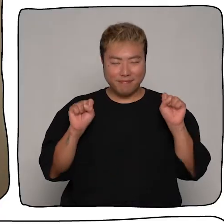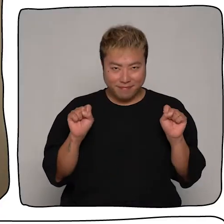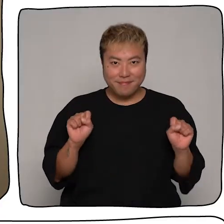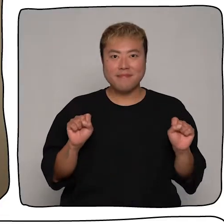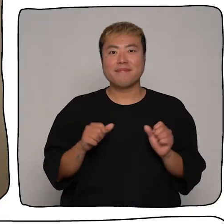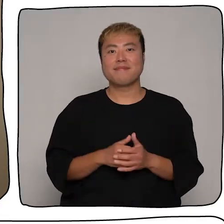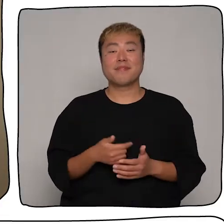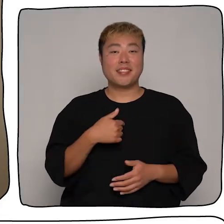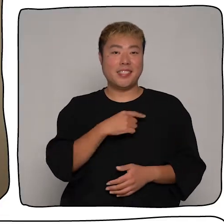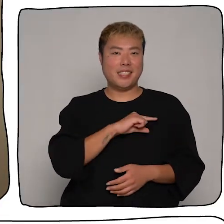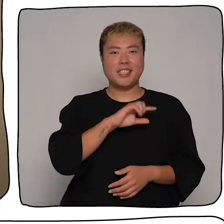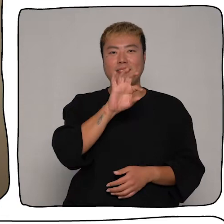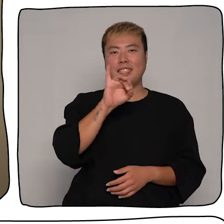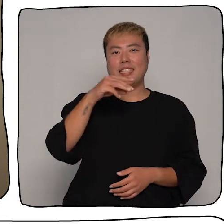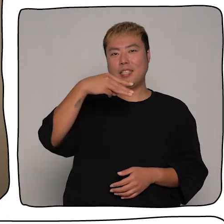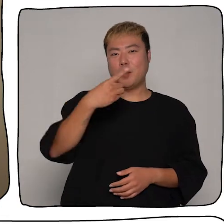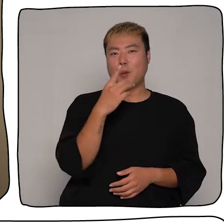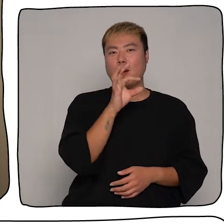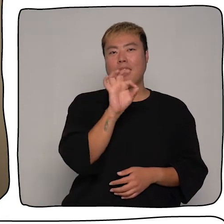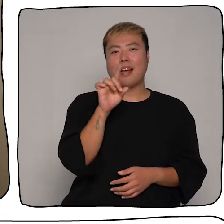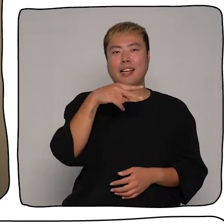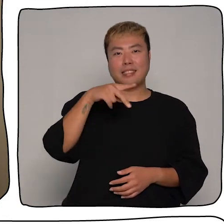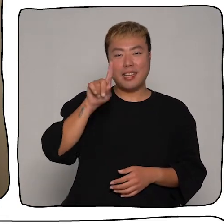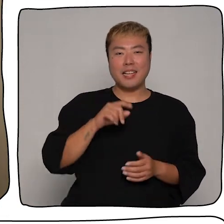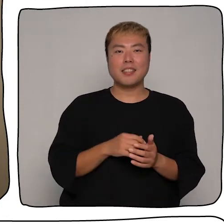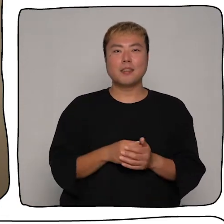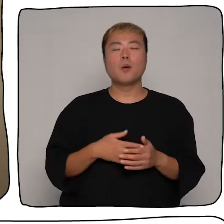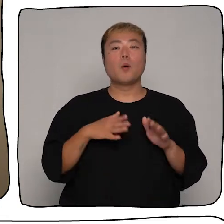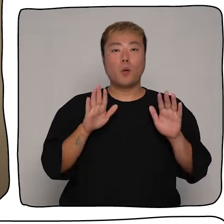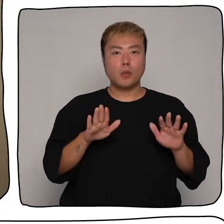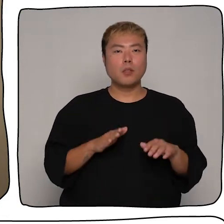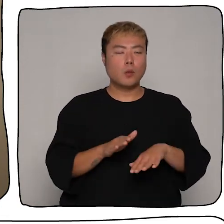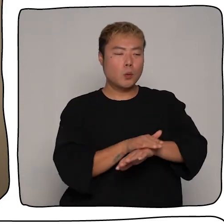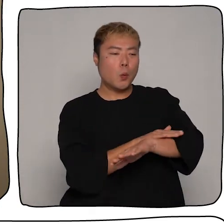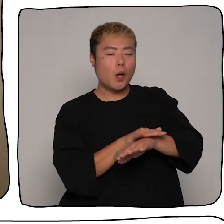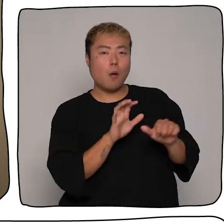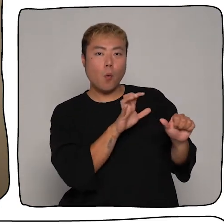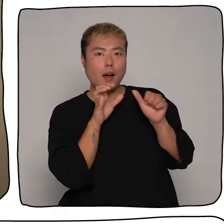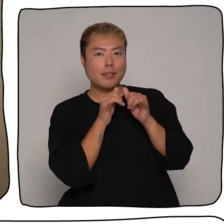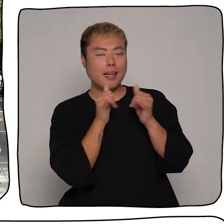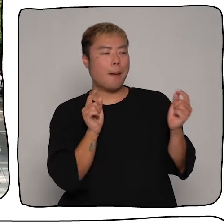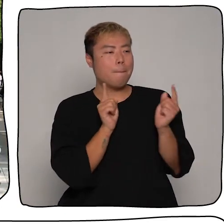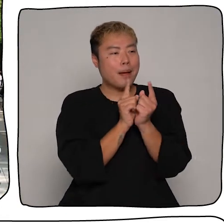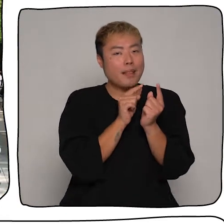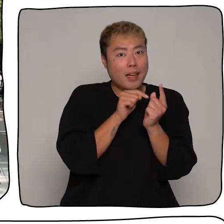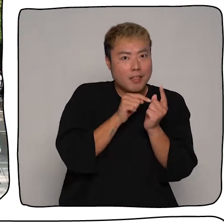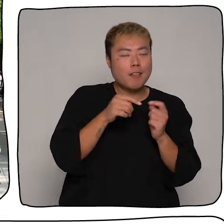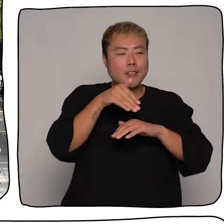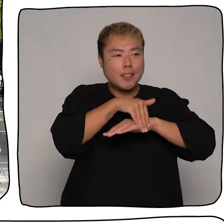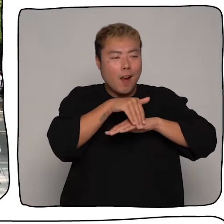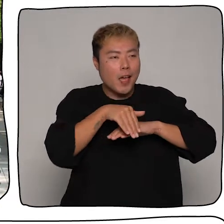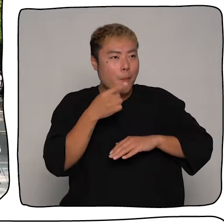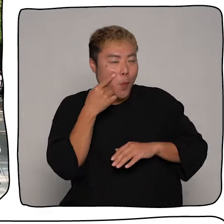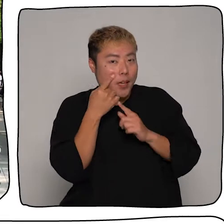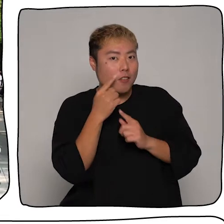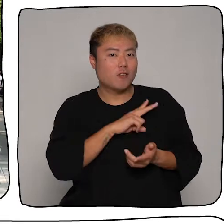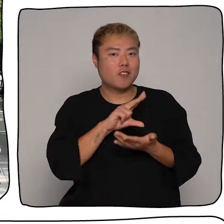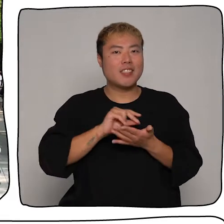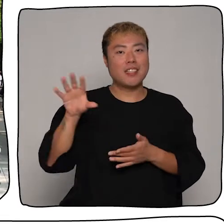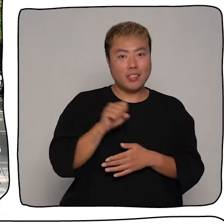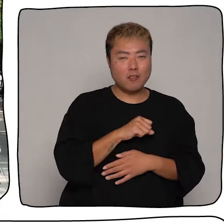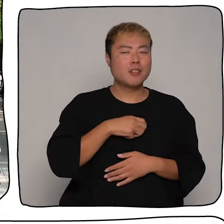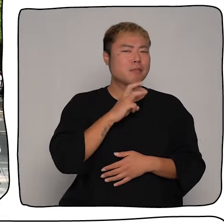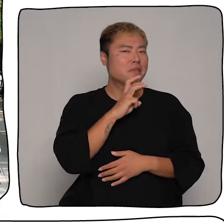Hi, my name is Asa Ito. From now, I will give you a short lecture for about 30 to 40